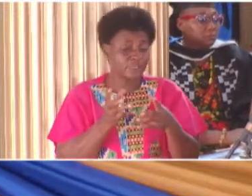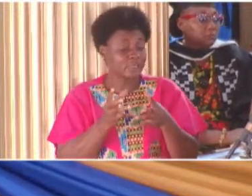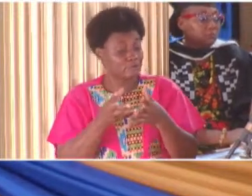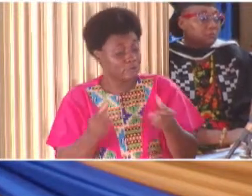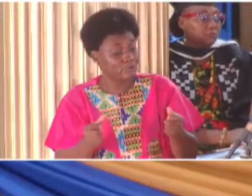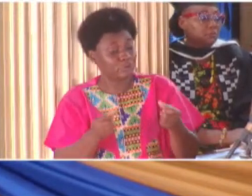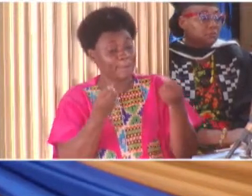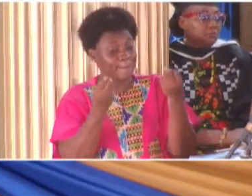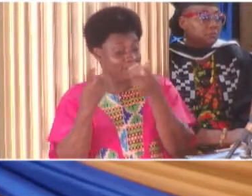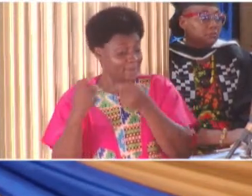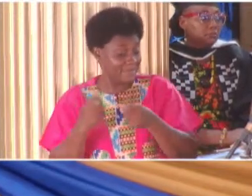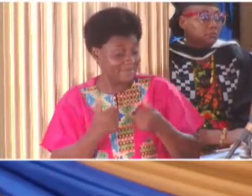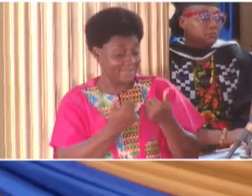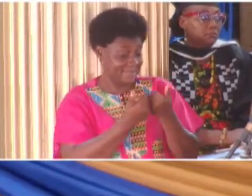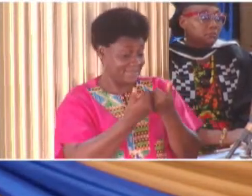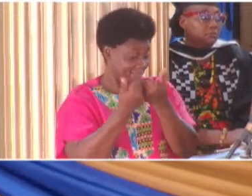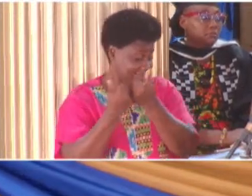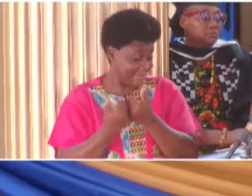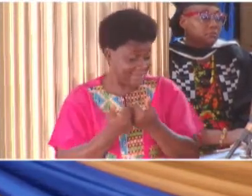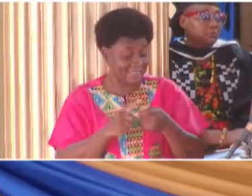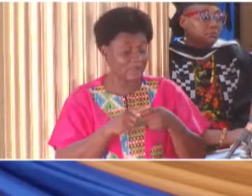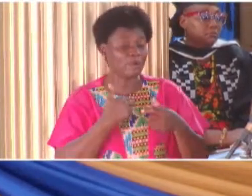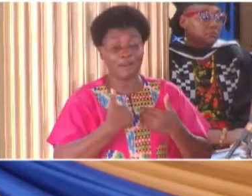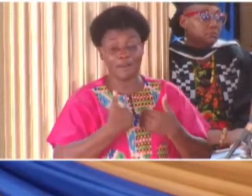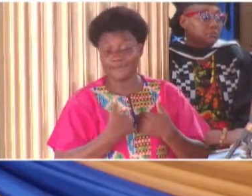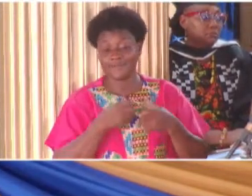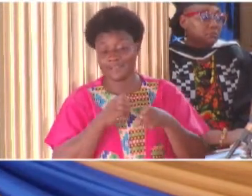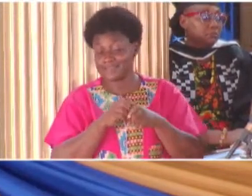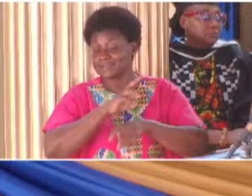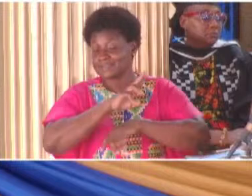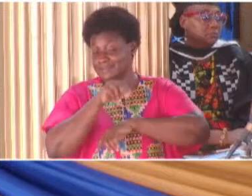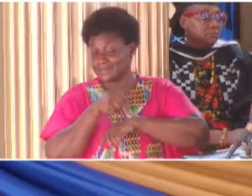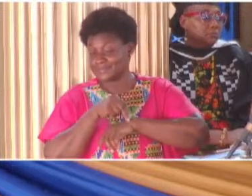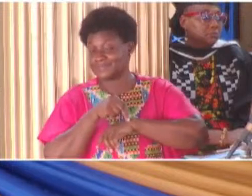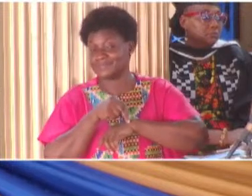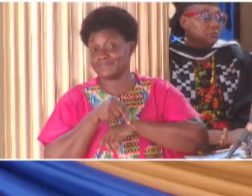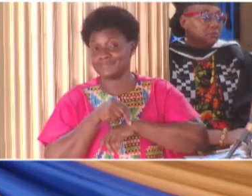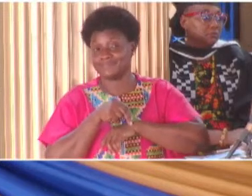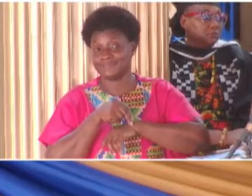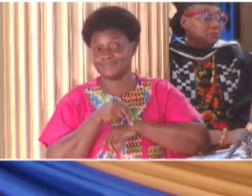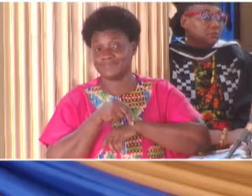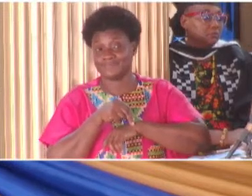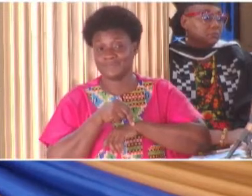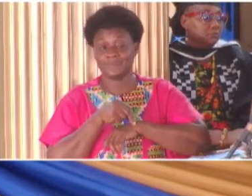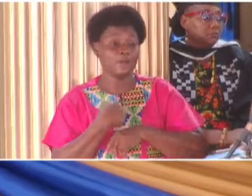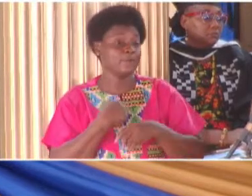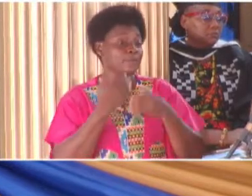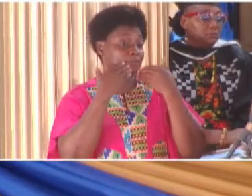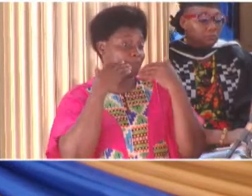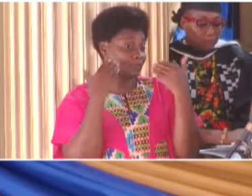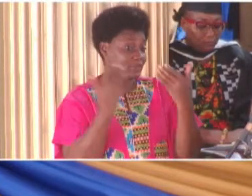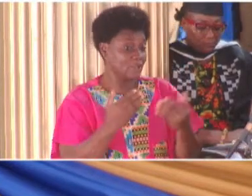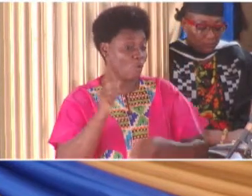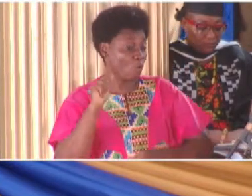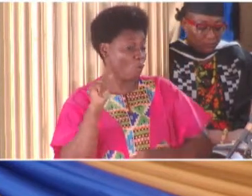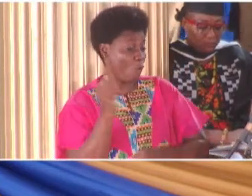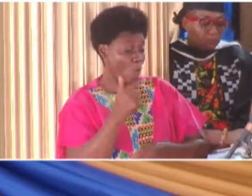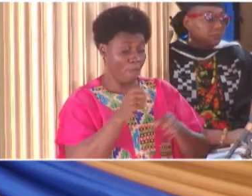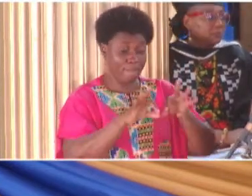many challenges that we face as a nation. I want to thank all faculty